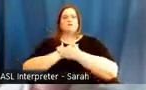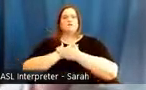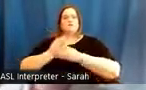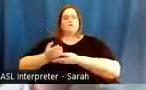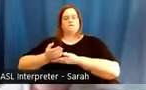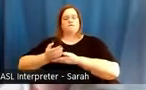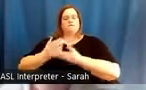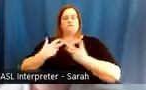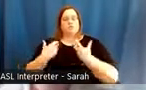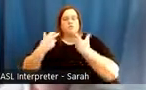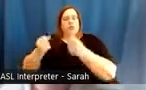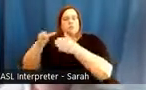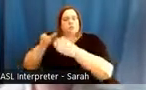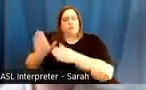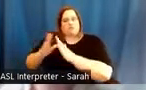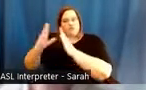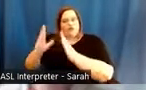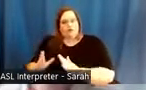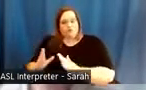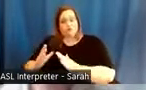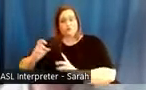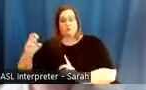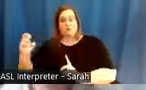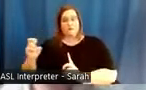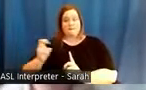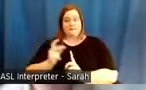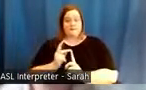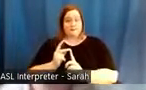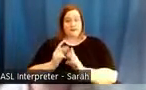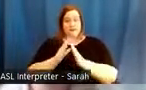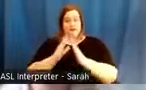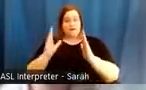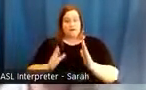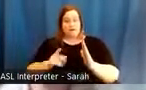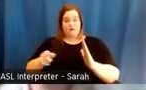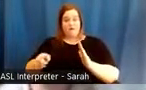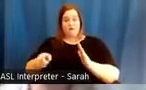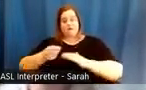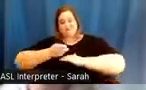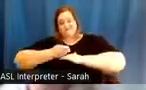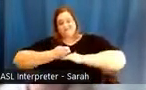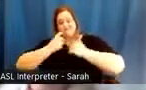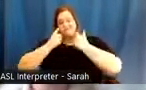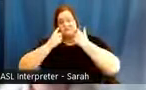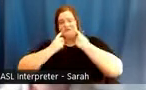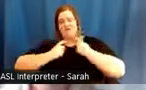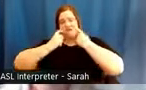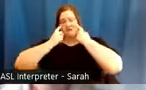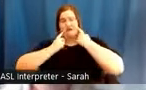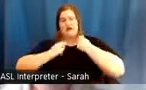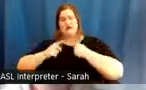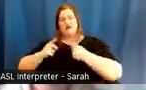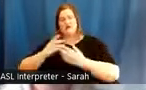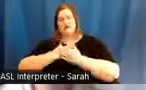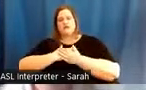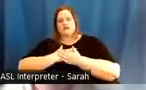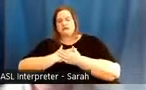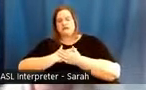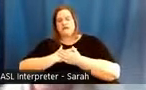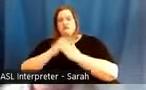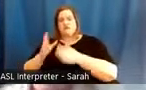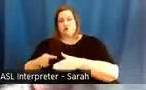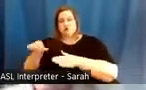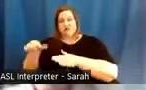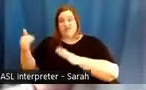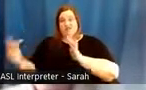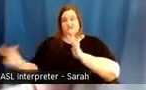When it came time for him to return, Ari laid in a corner crying. The respite person got in touch with us and said she